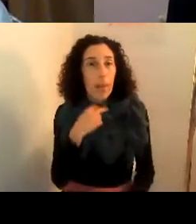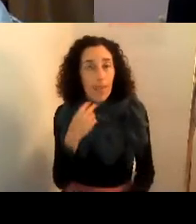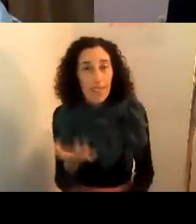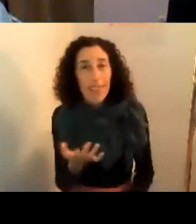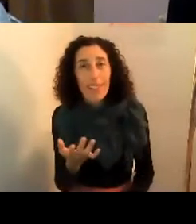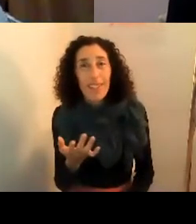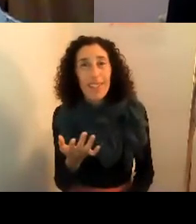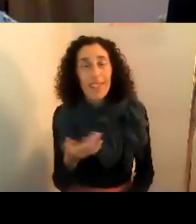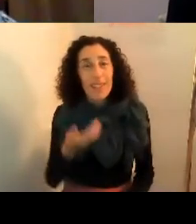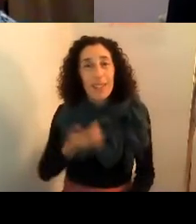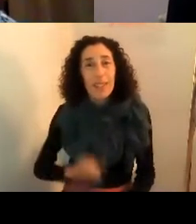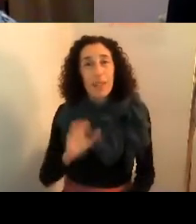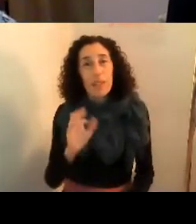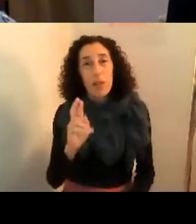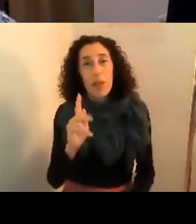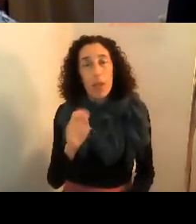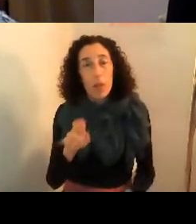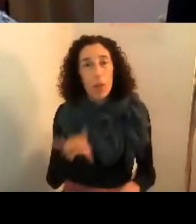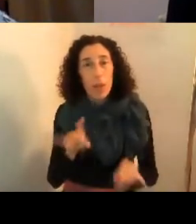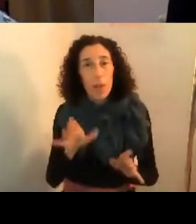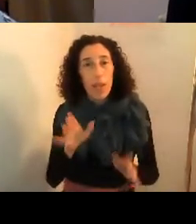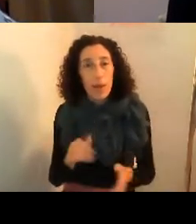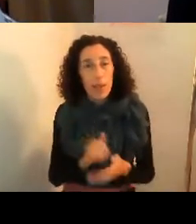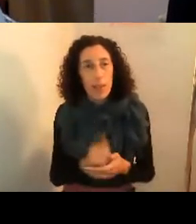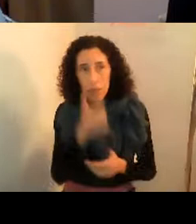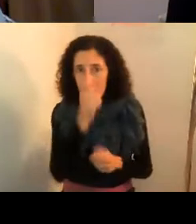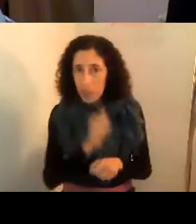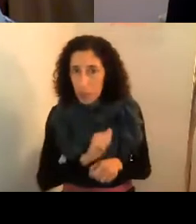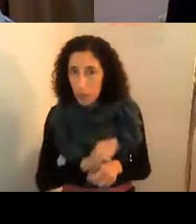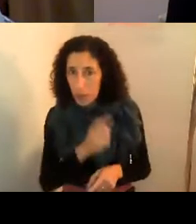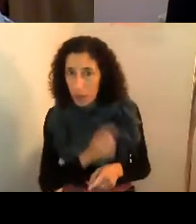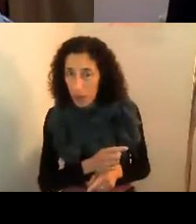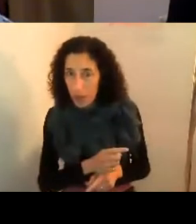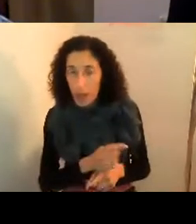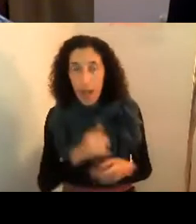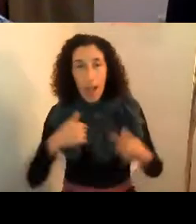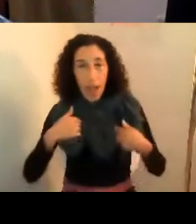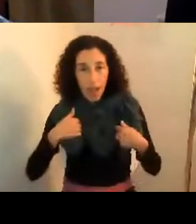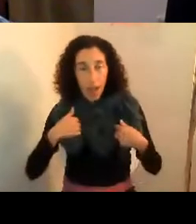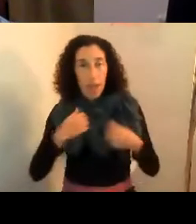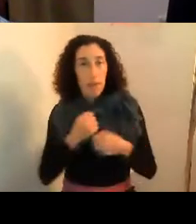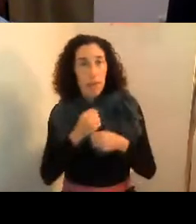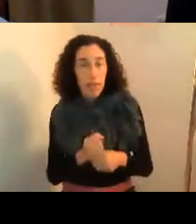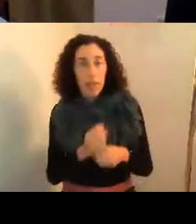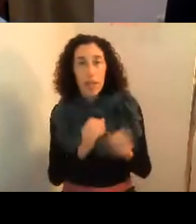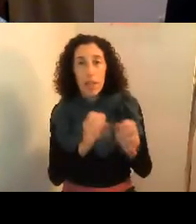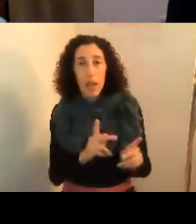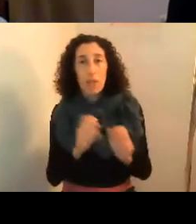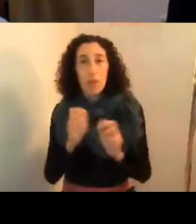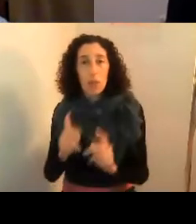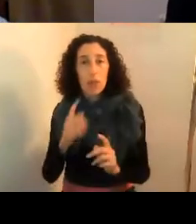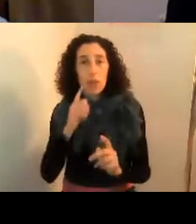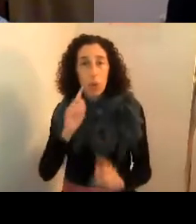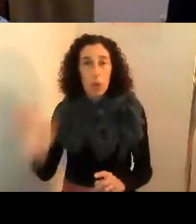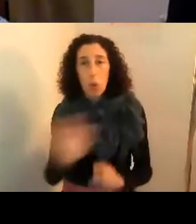made you become a curator? You know, it's allowing space for a story to be told,